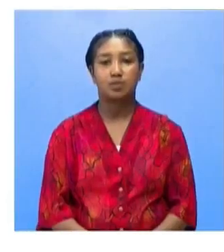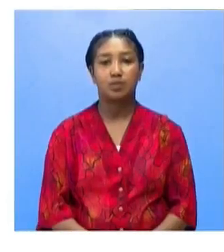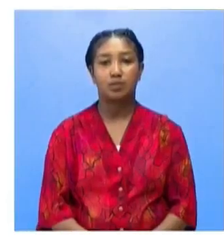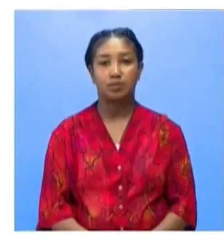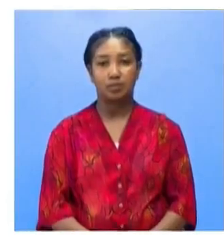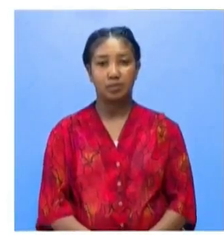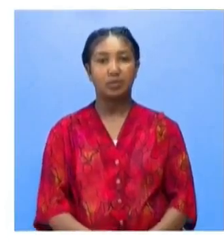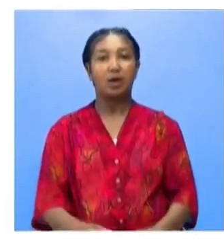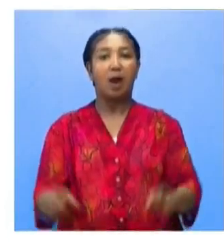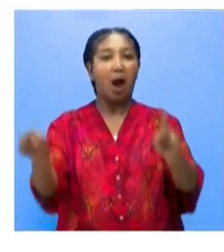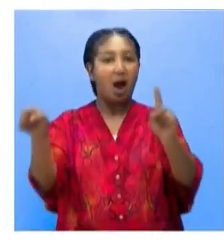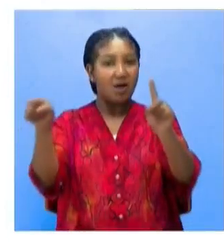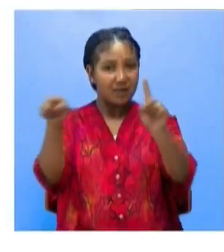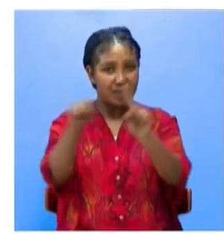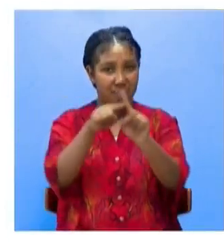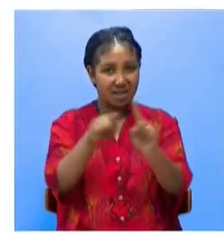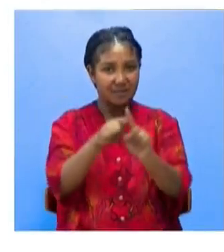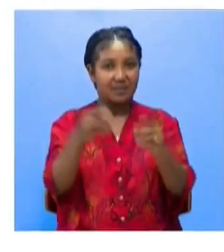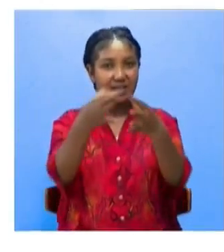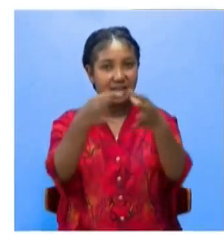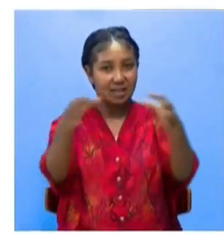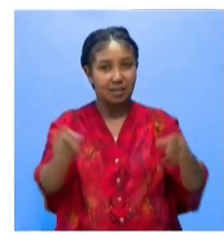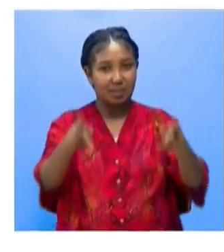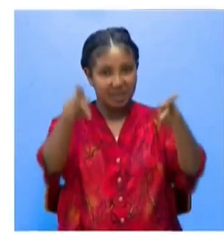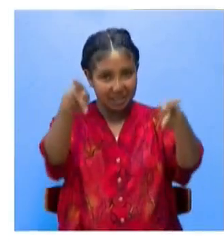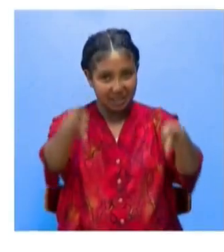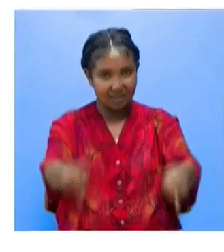present perfect.